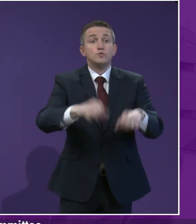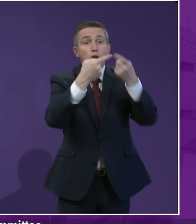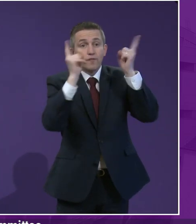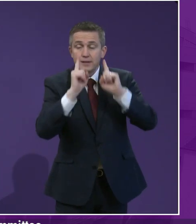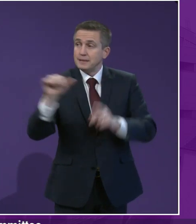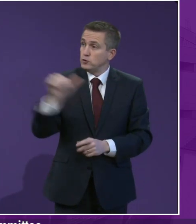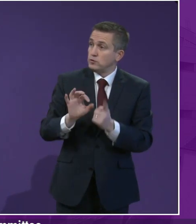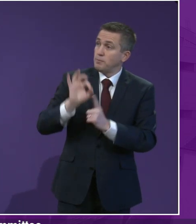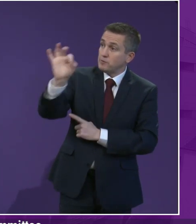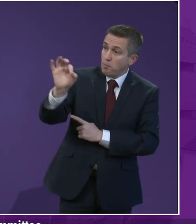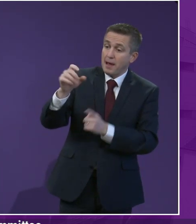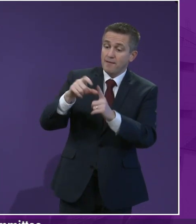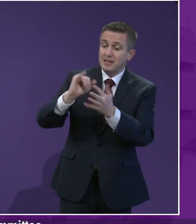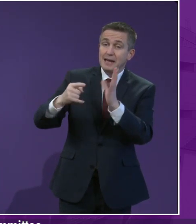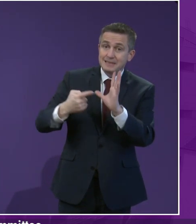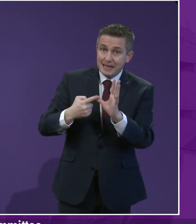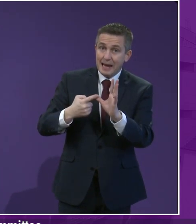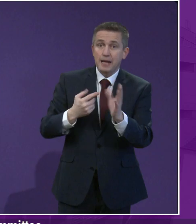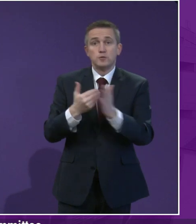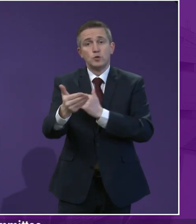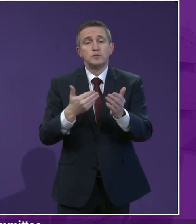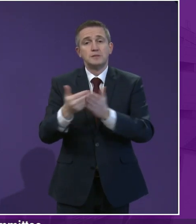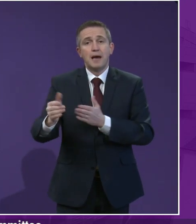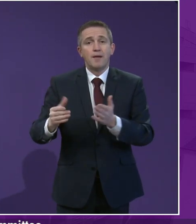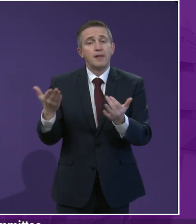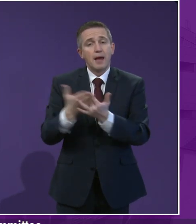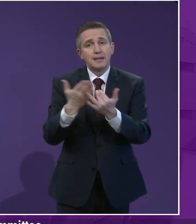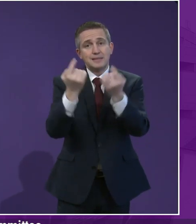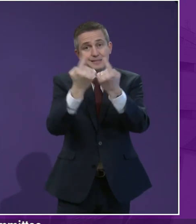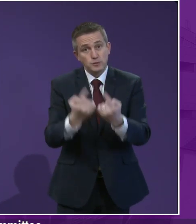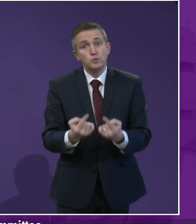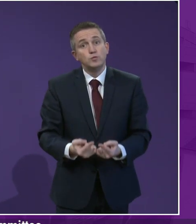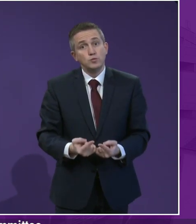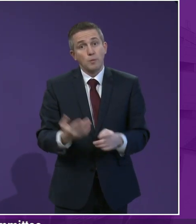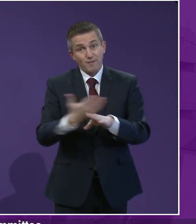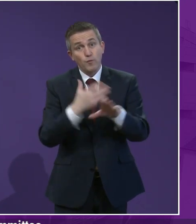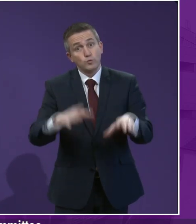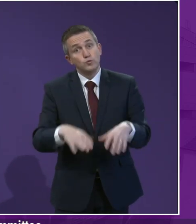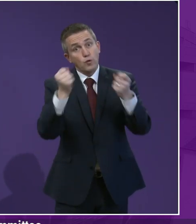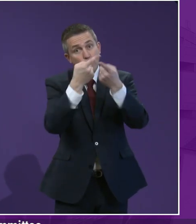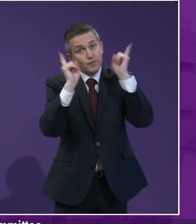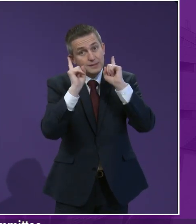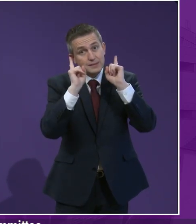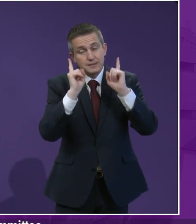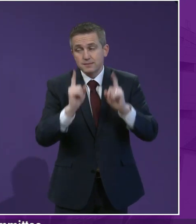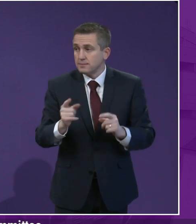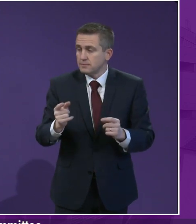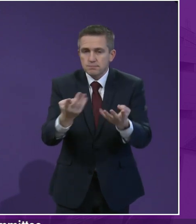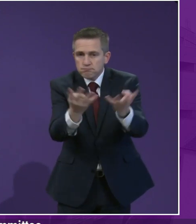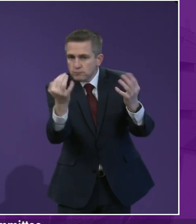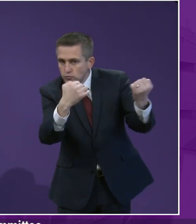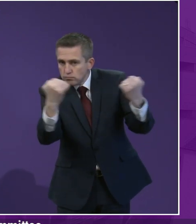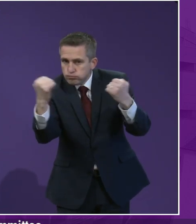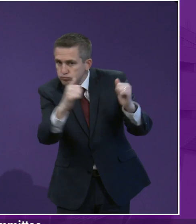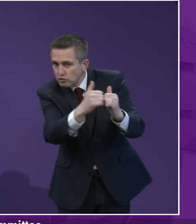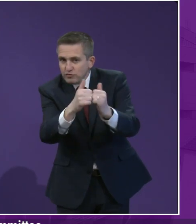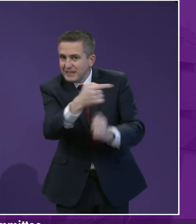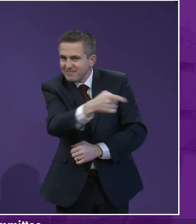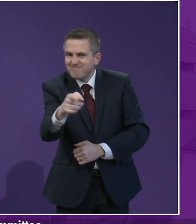semester. Once you've got an offer, if there was a more standard procedure across the sector, then it wouldn't matter which institution you were